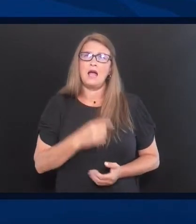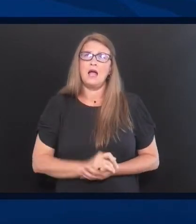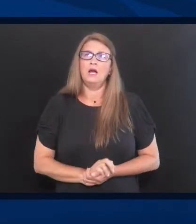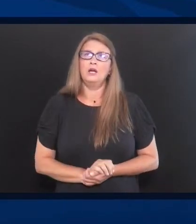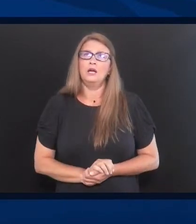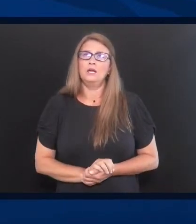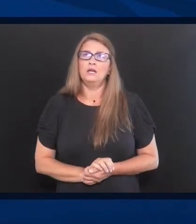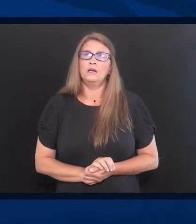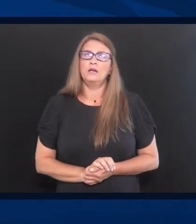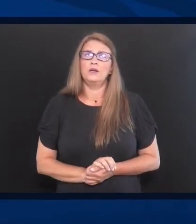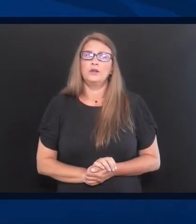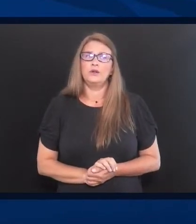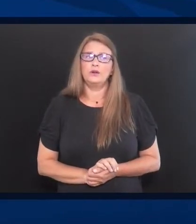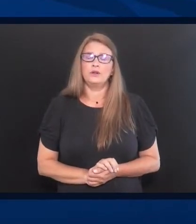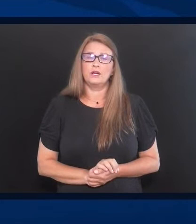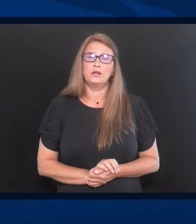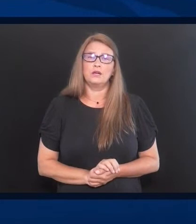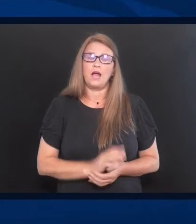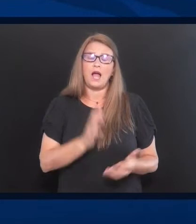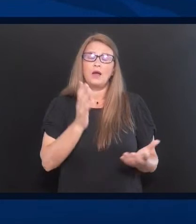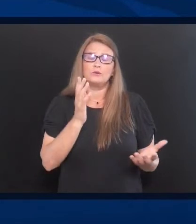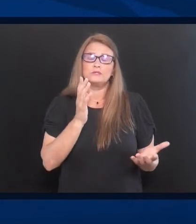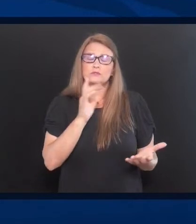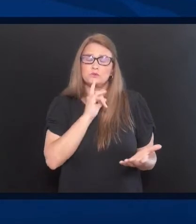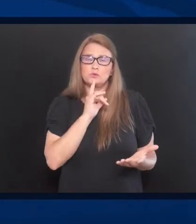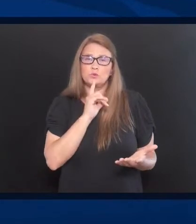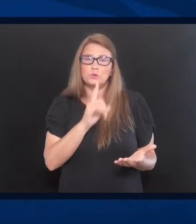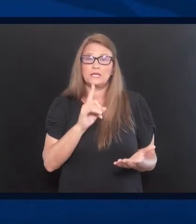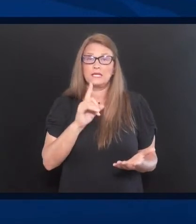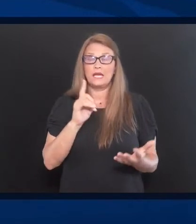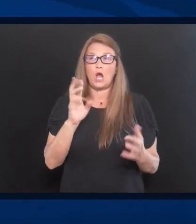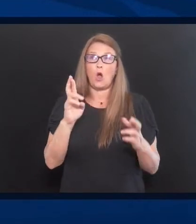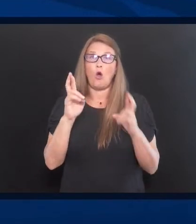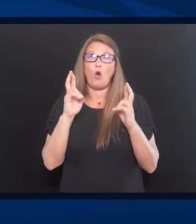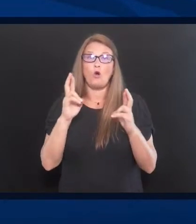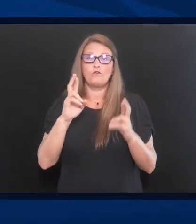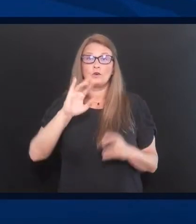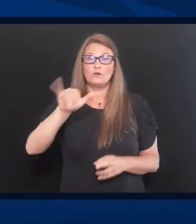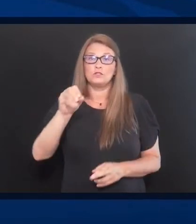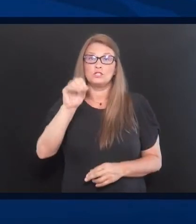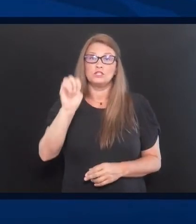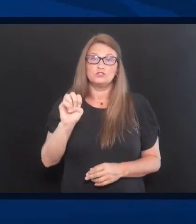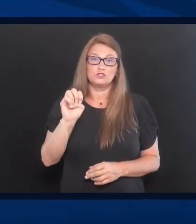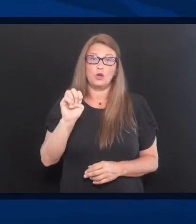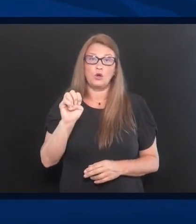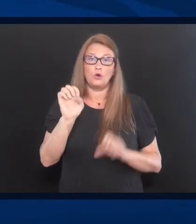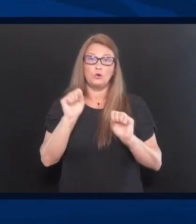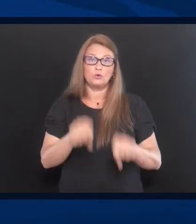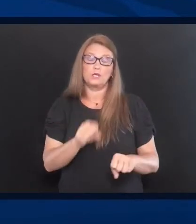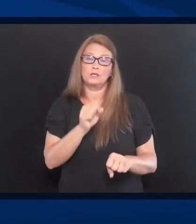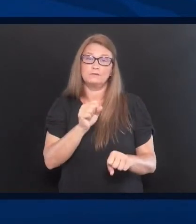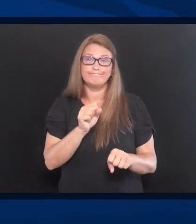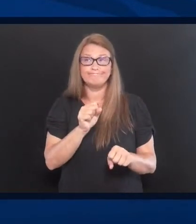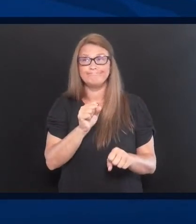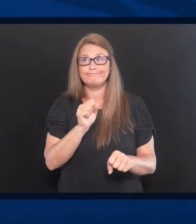the notes I had, I was very hopeful that Joe was going to be able to speak to us from the hospital.